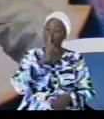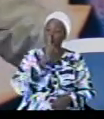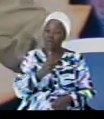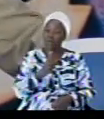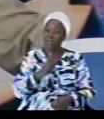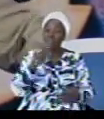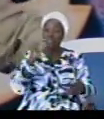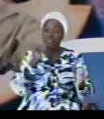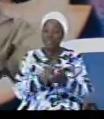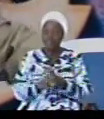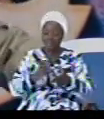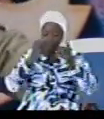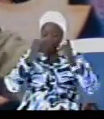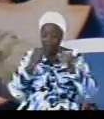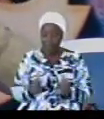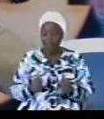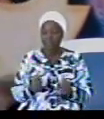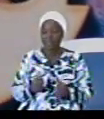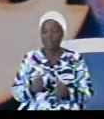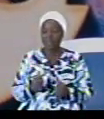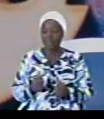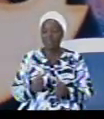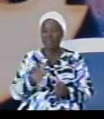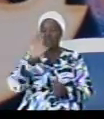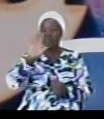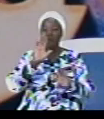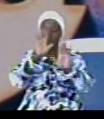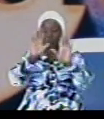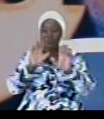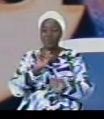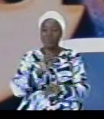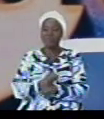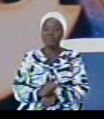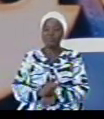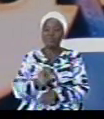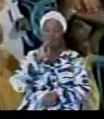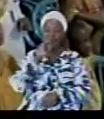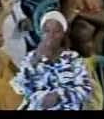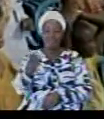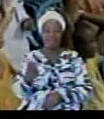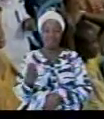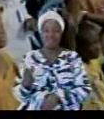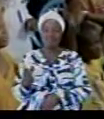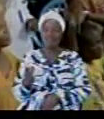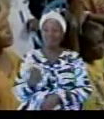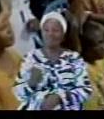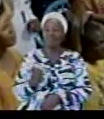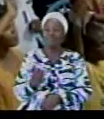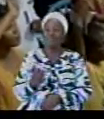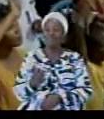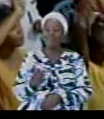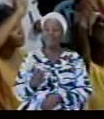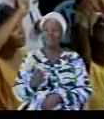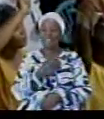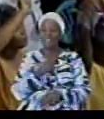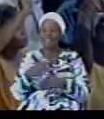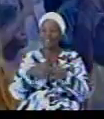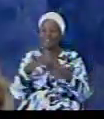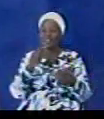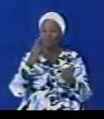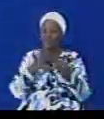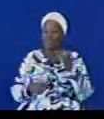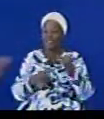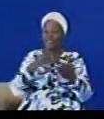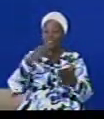that speedily your miracle is right there. And after the final